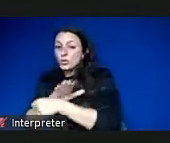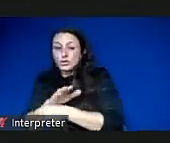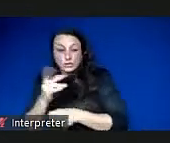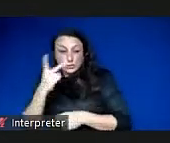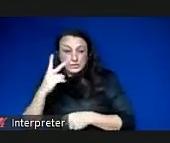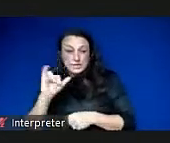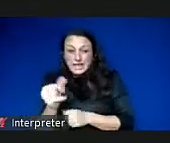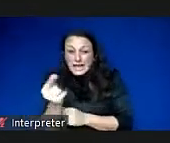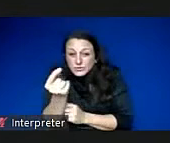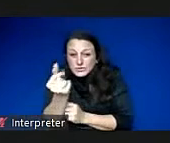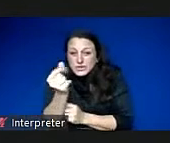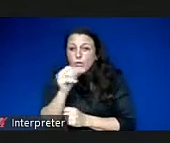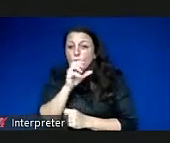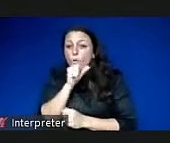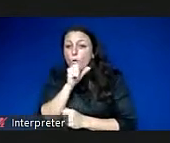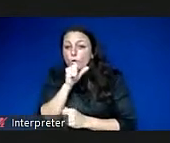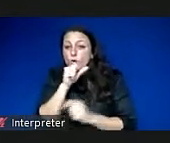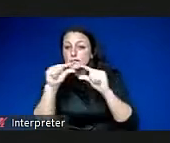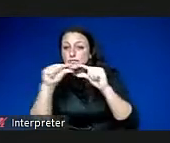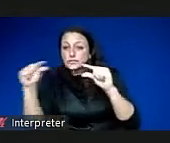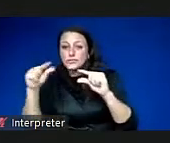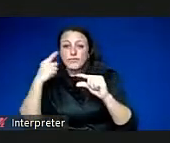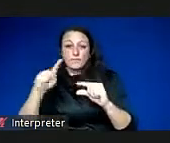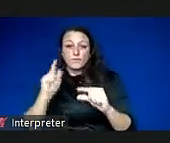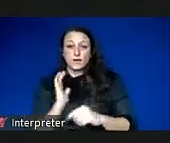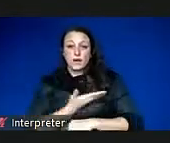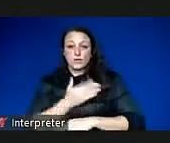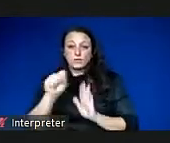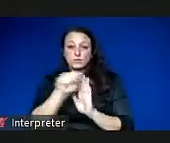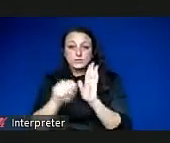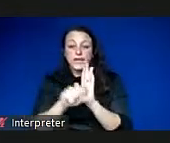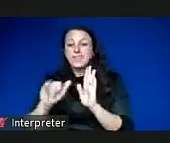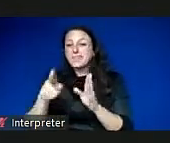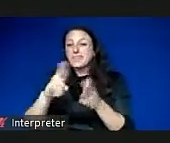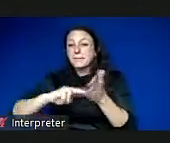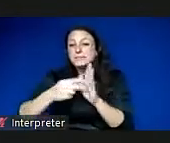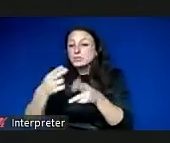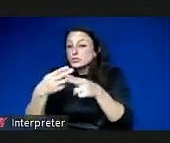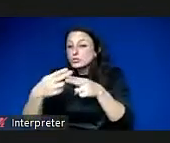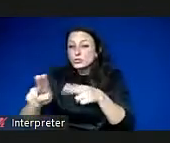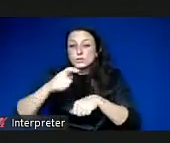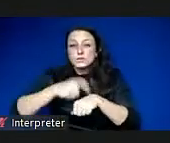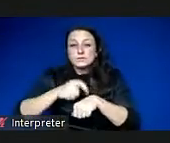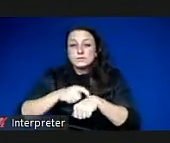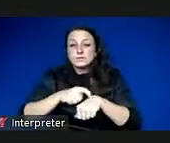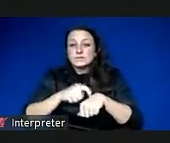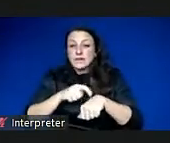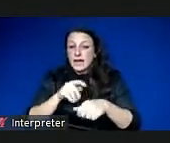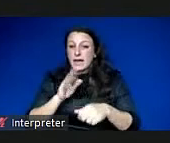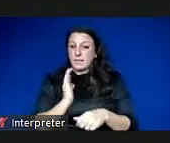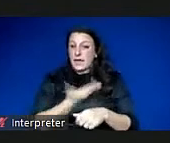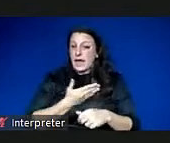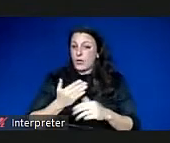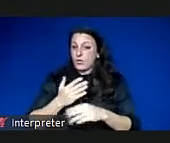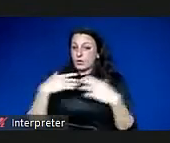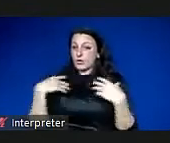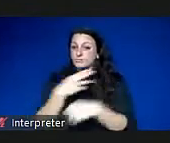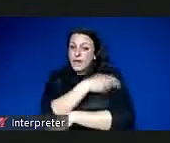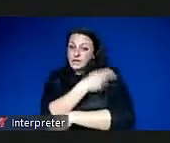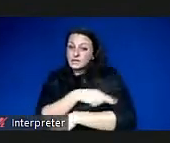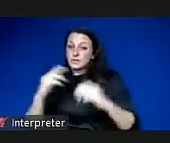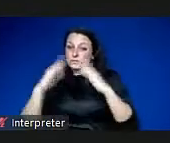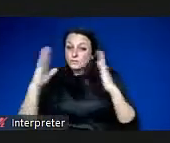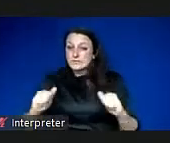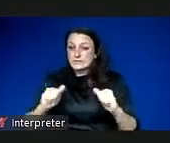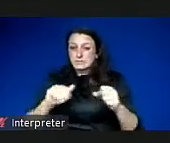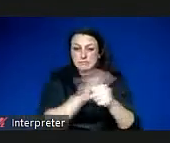of orange and the row for Colorado, meaning that we only briefly experienced high stress in the state. So again, showing